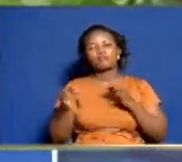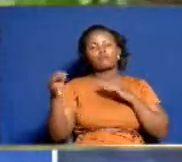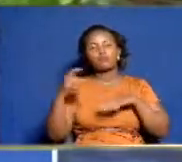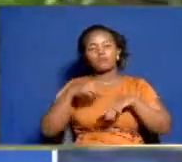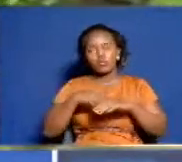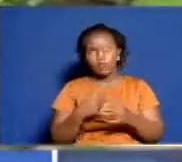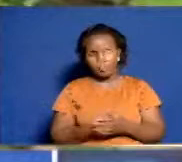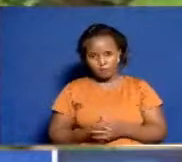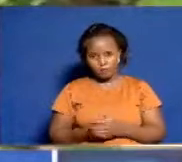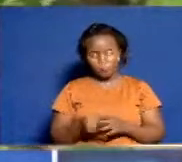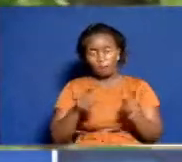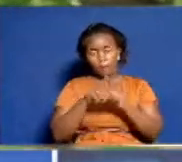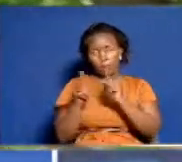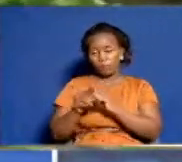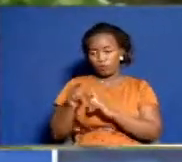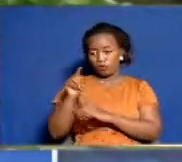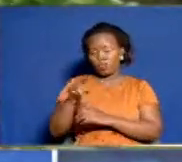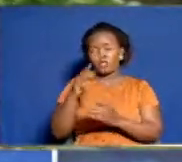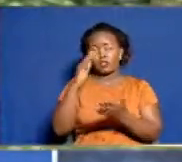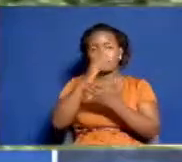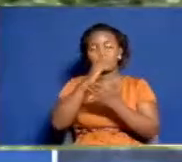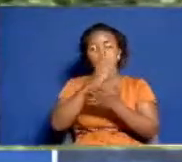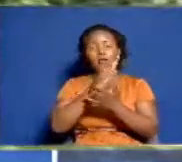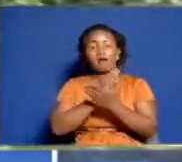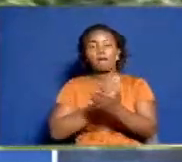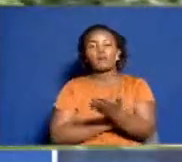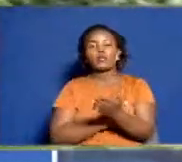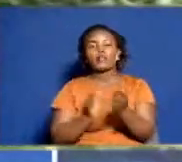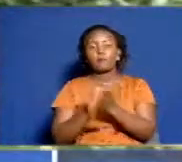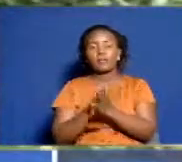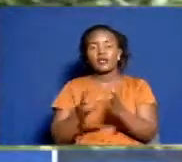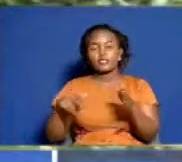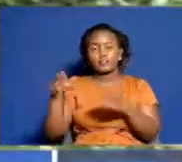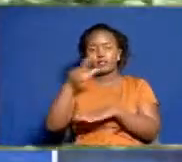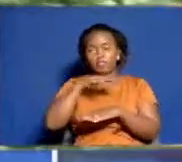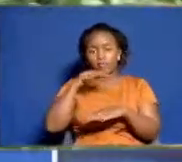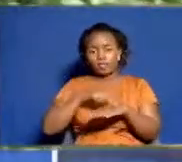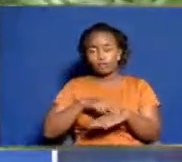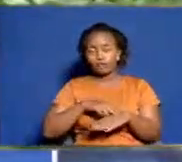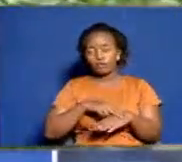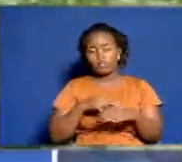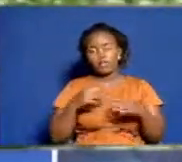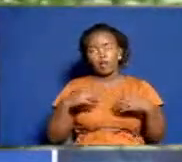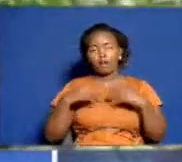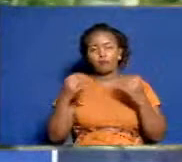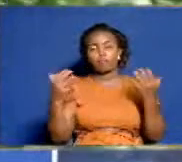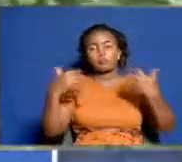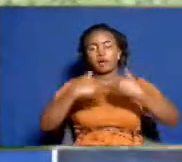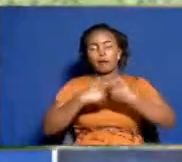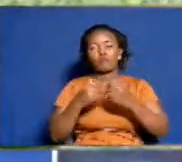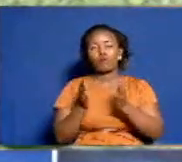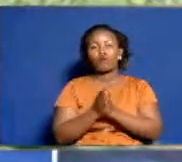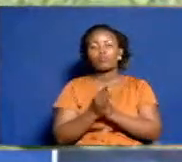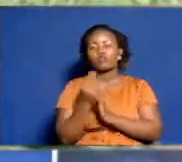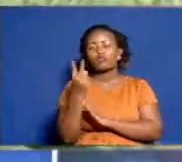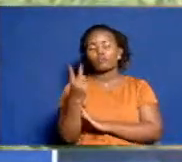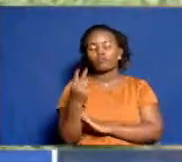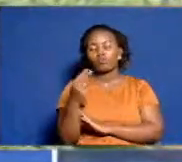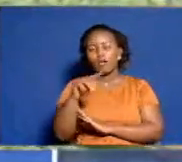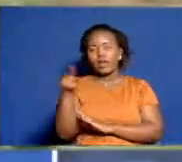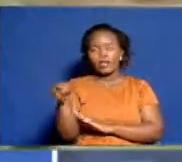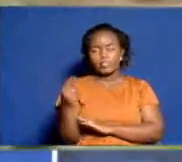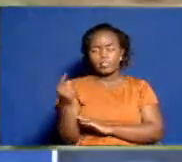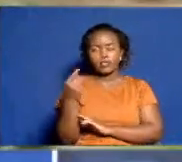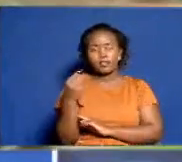further notes that the Nutrition Sensitization Program and the National Foods Reserve has a funding gap of 128 million shillings and 200 million